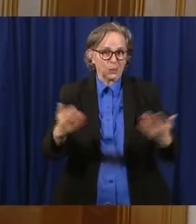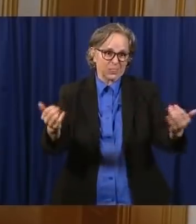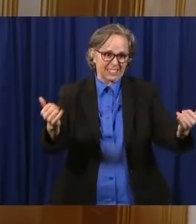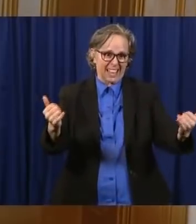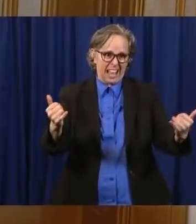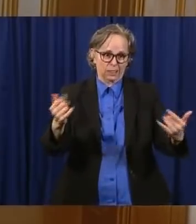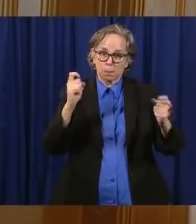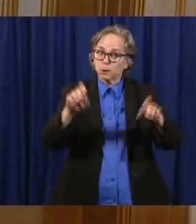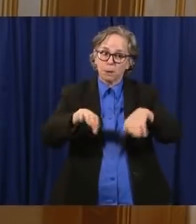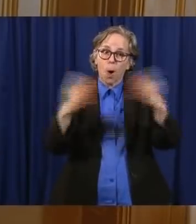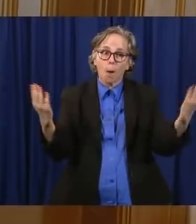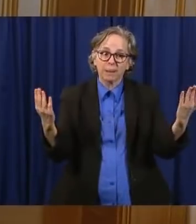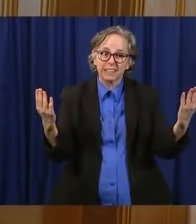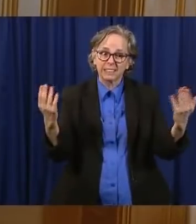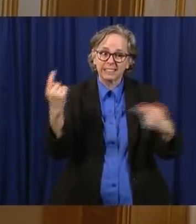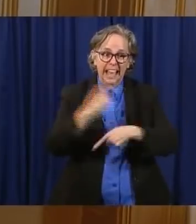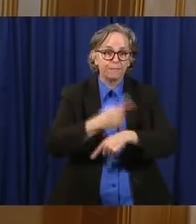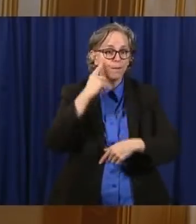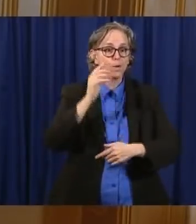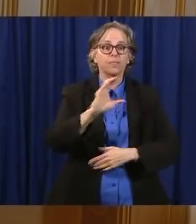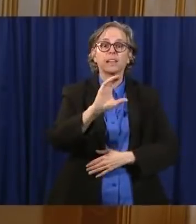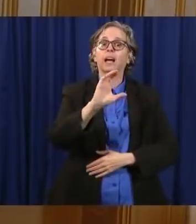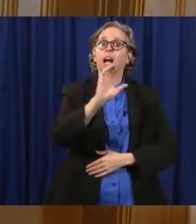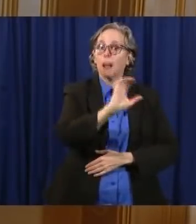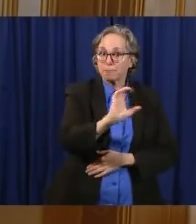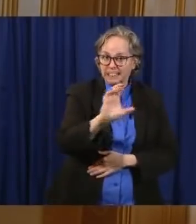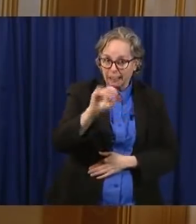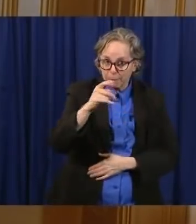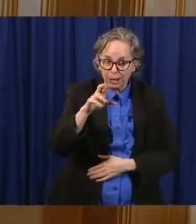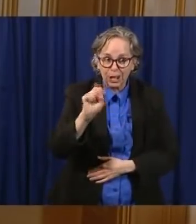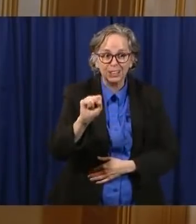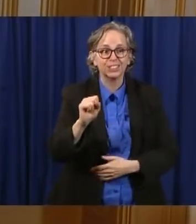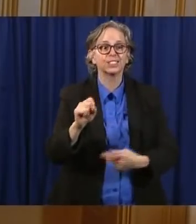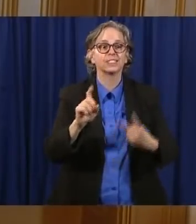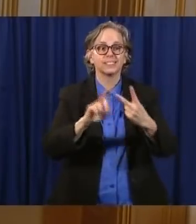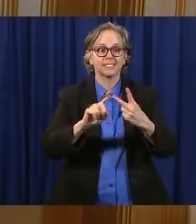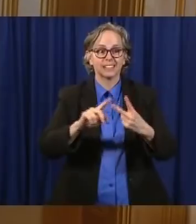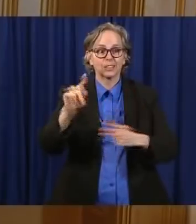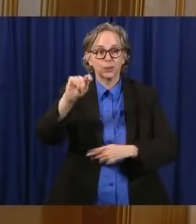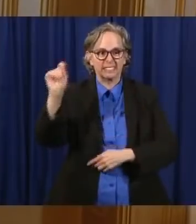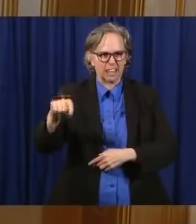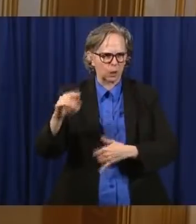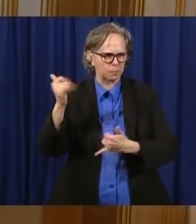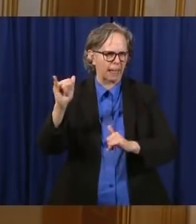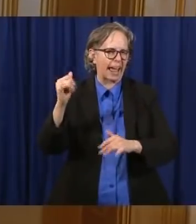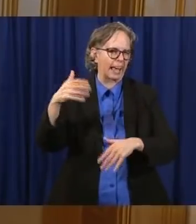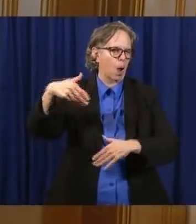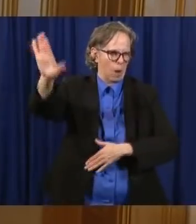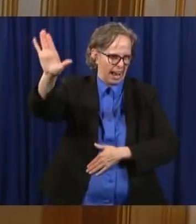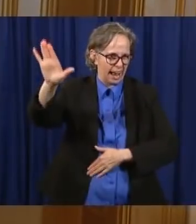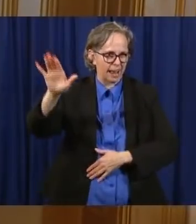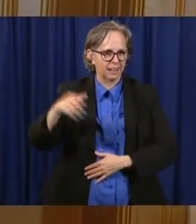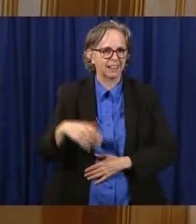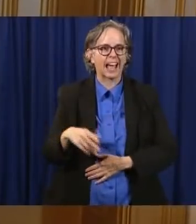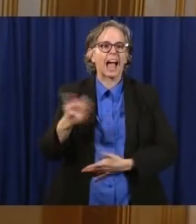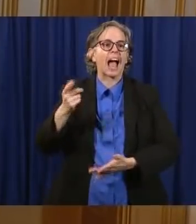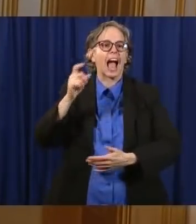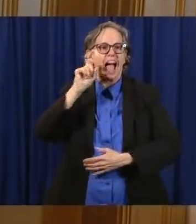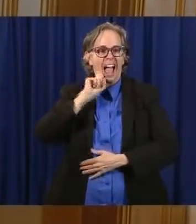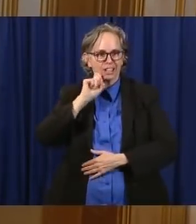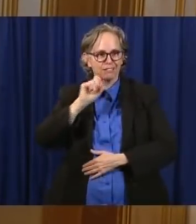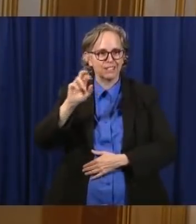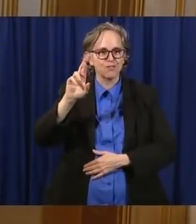home. Toledo Mud Hens were playing away. Akron Rubber Ducks away. Lake County Captains away. And the